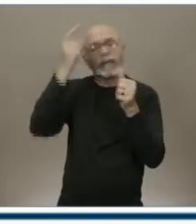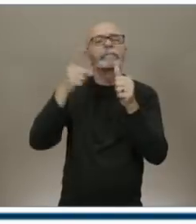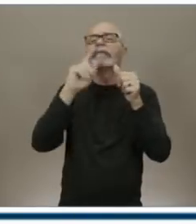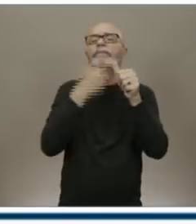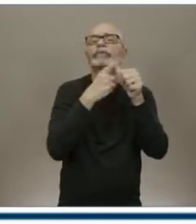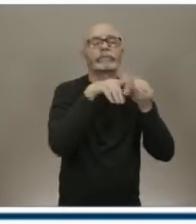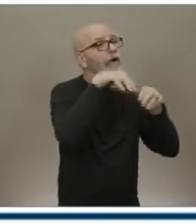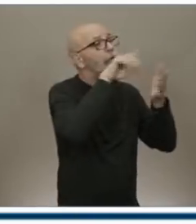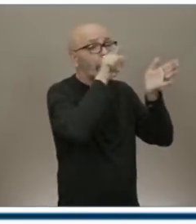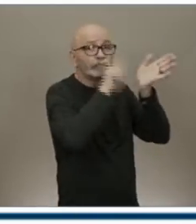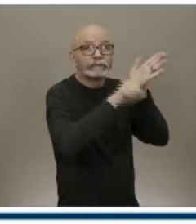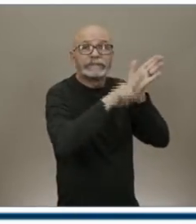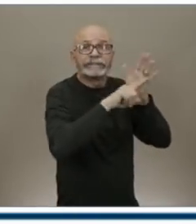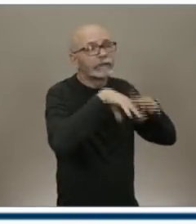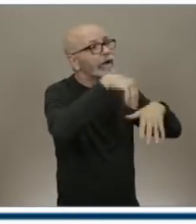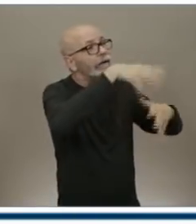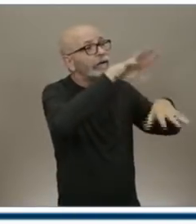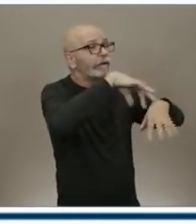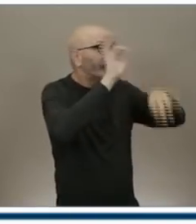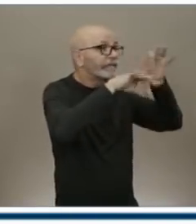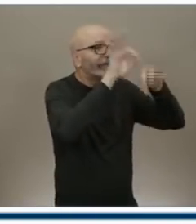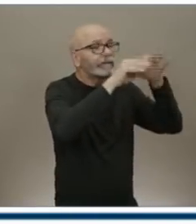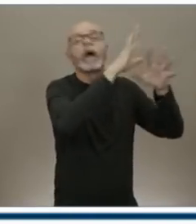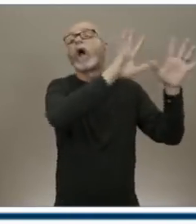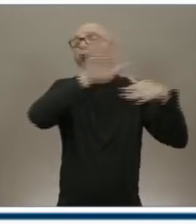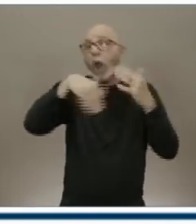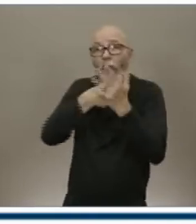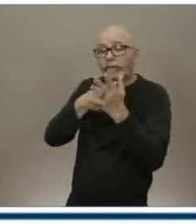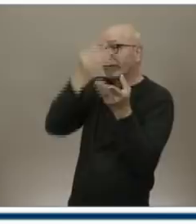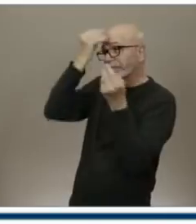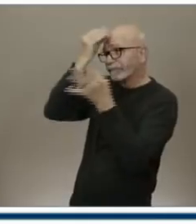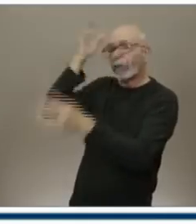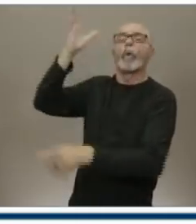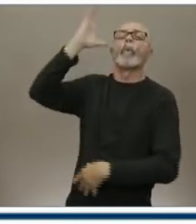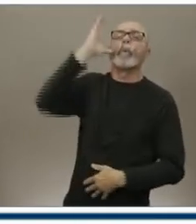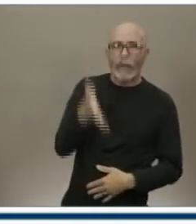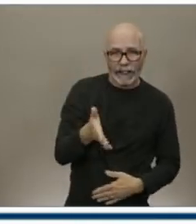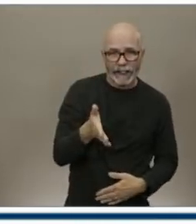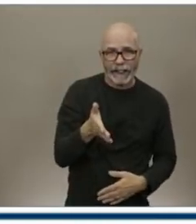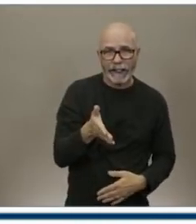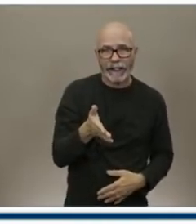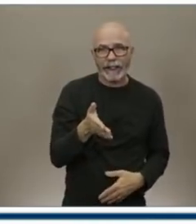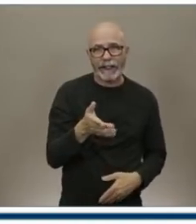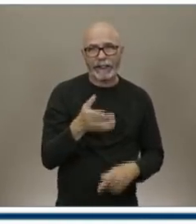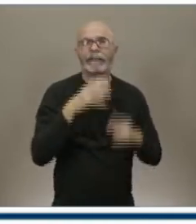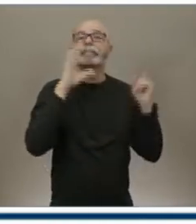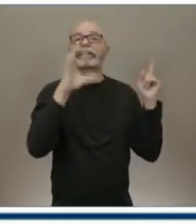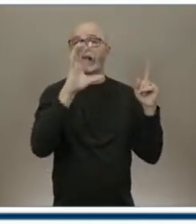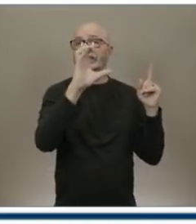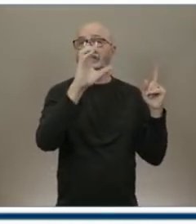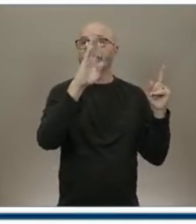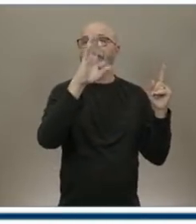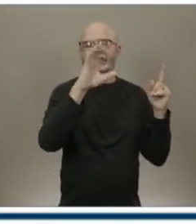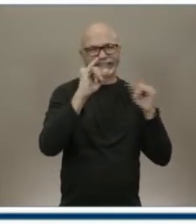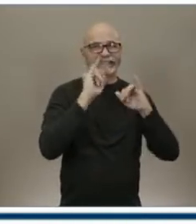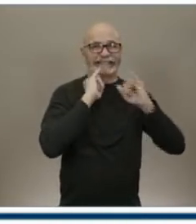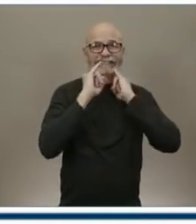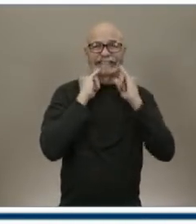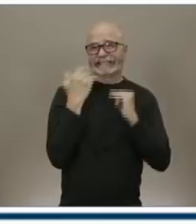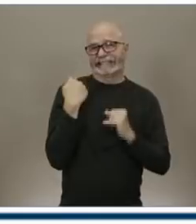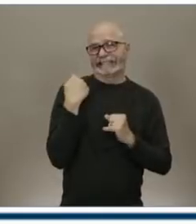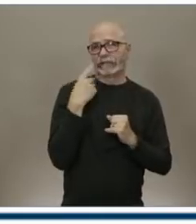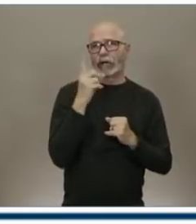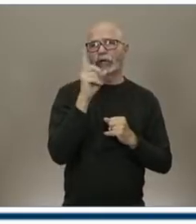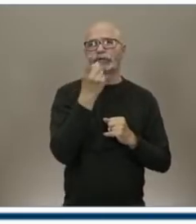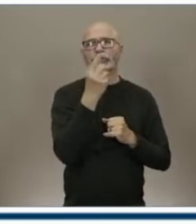one of my colleagues, Dr. Joanne Langley at the IWK, give a very nice answer to this on a CBC interview a couple of days ago. The